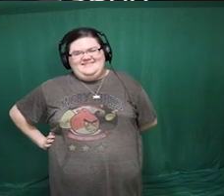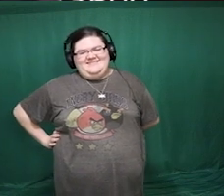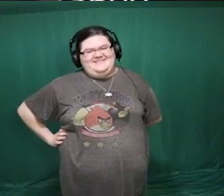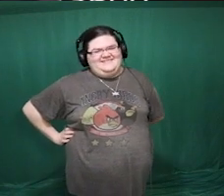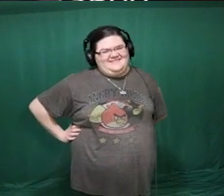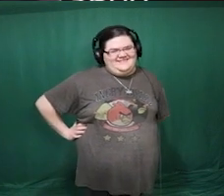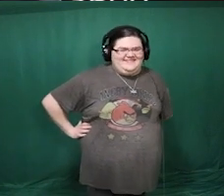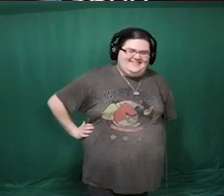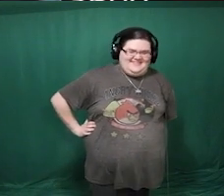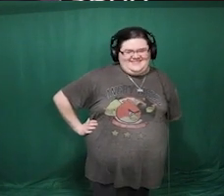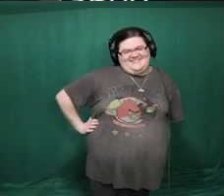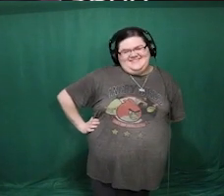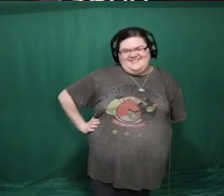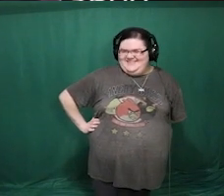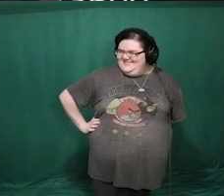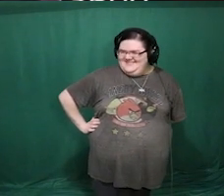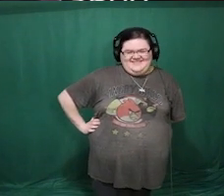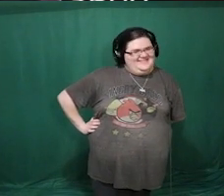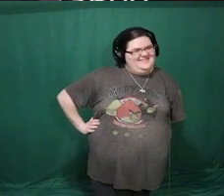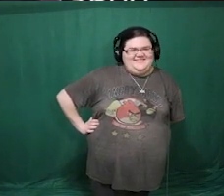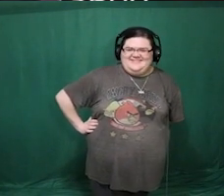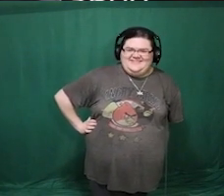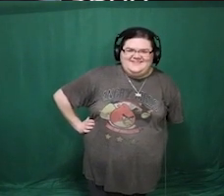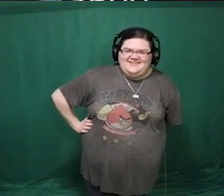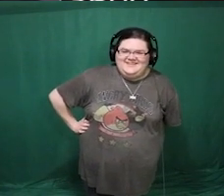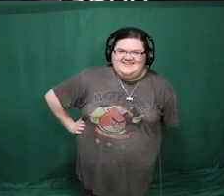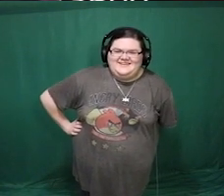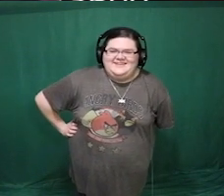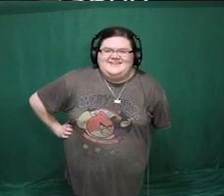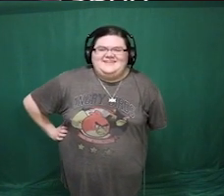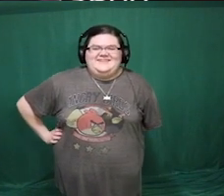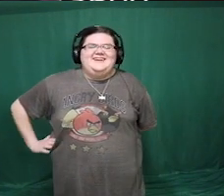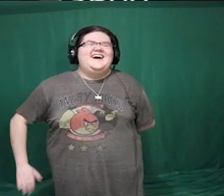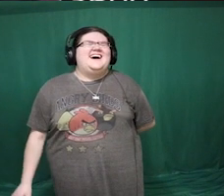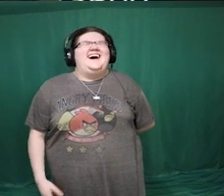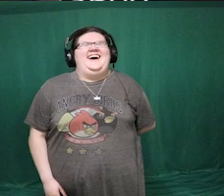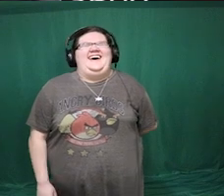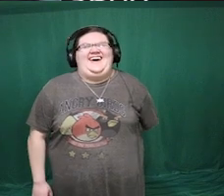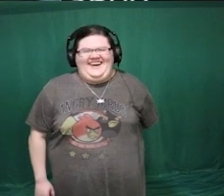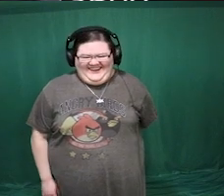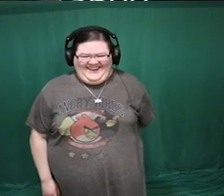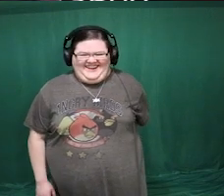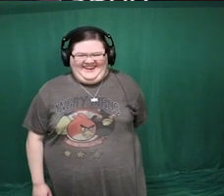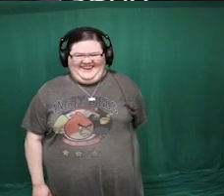country exports? His brain's still trying to figure out how to say philosopher.